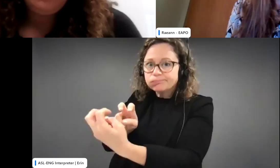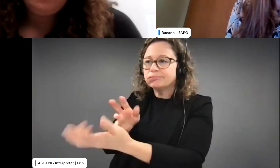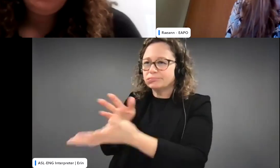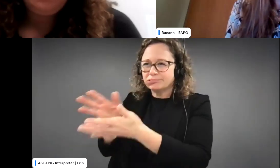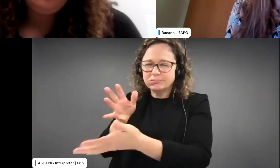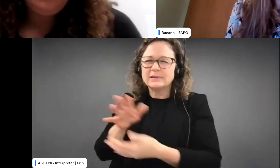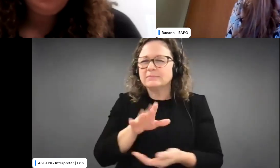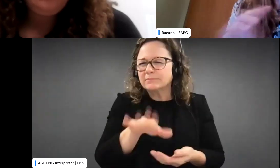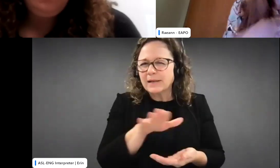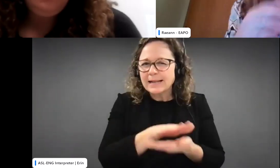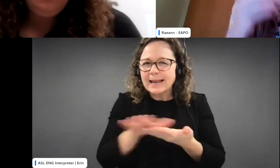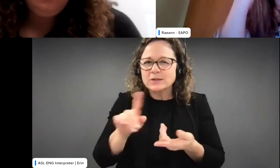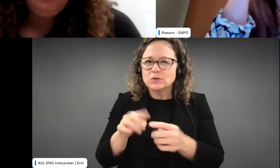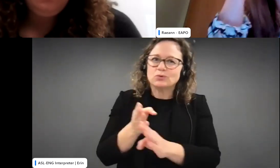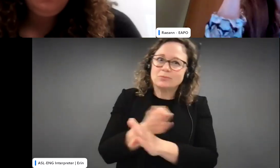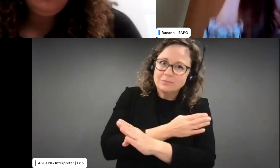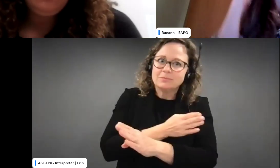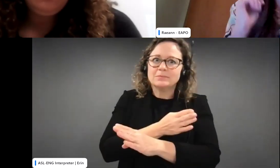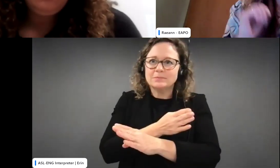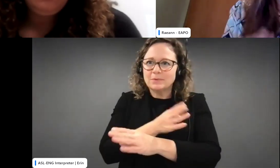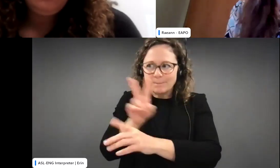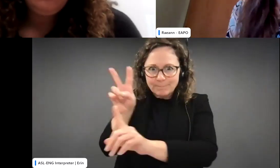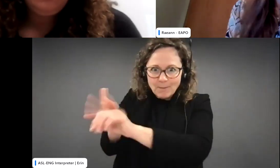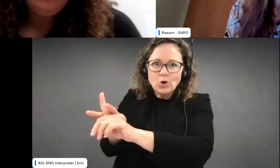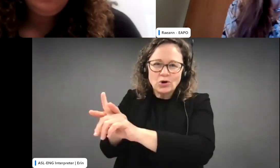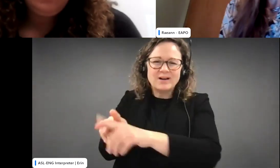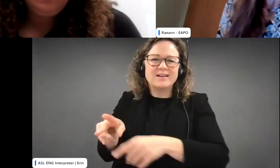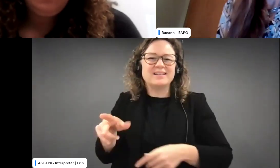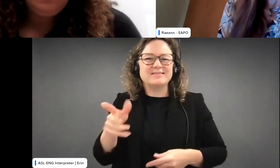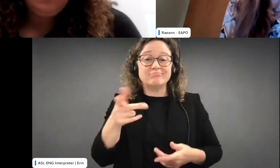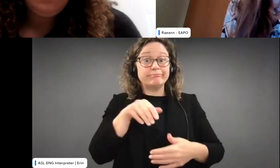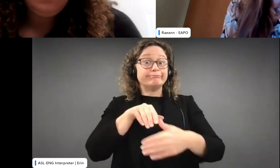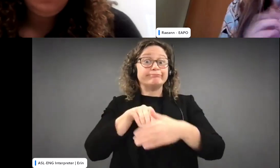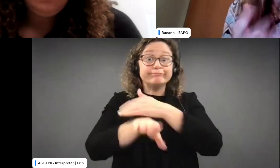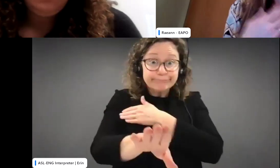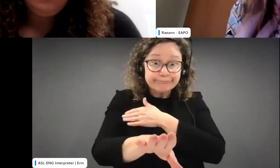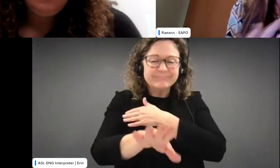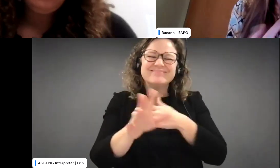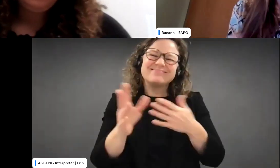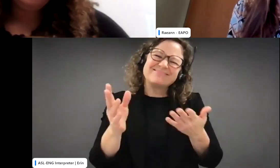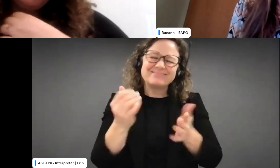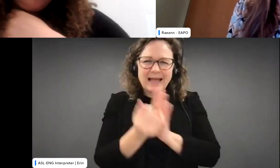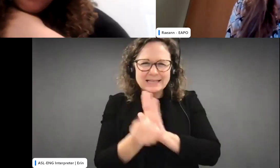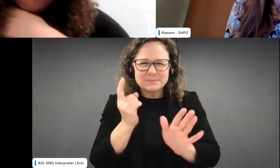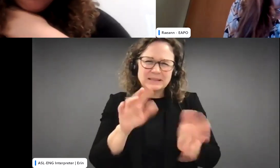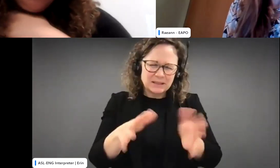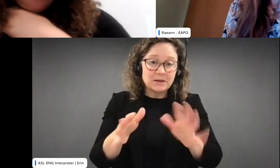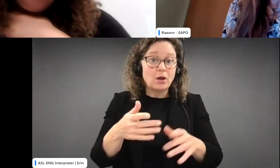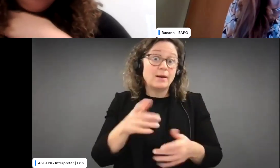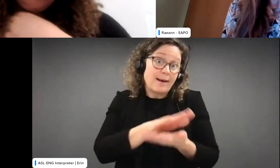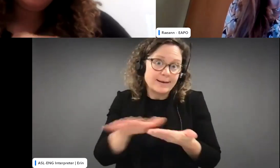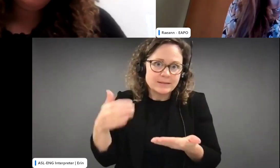someone to, drop everything and maybe help, which they're supposed to do, but to give more personal one-to-one time, I think that